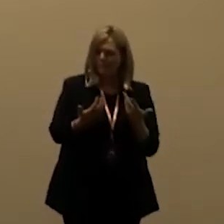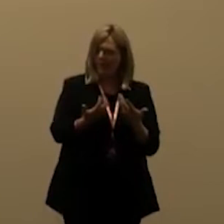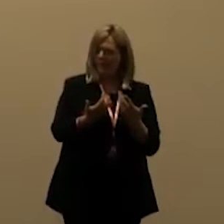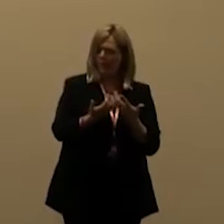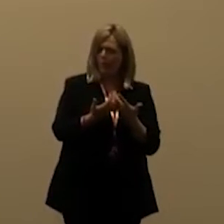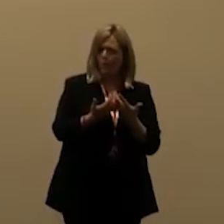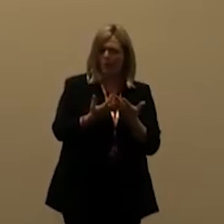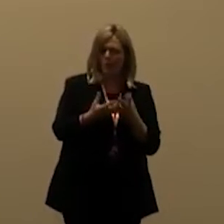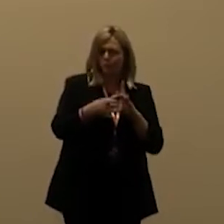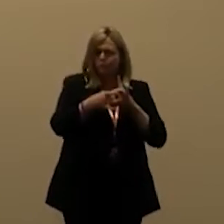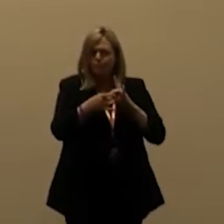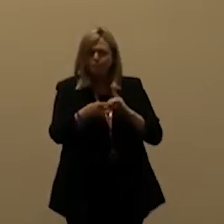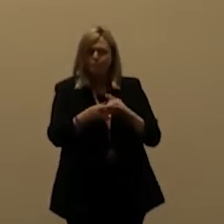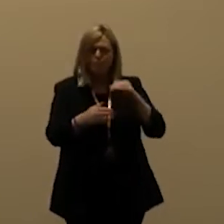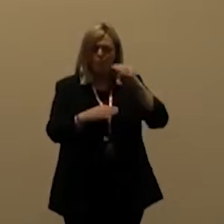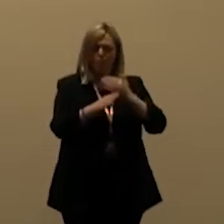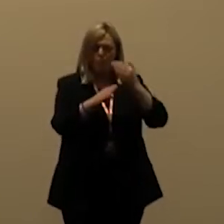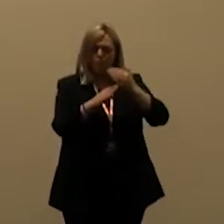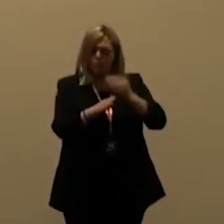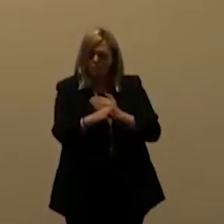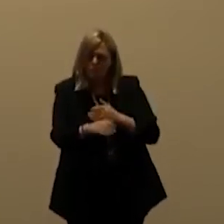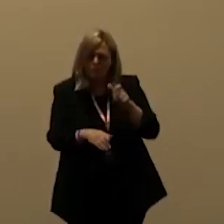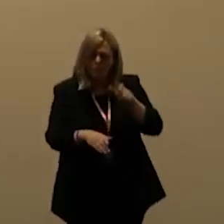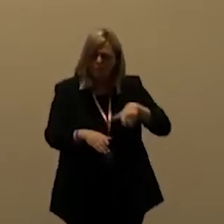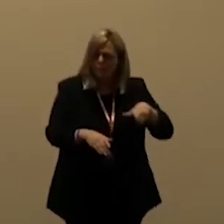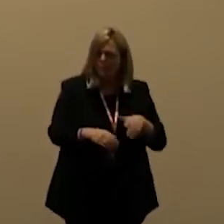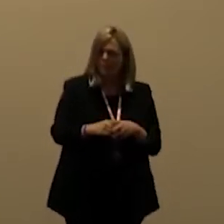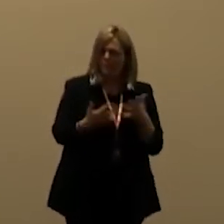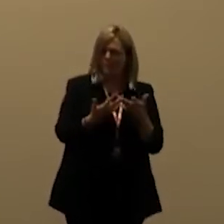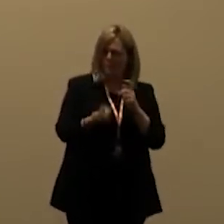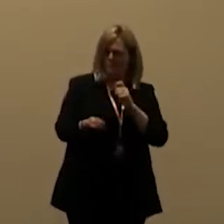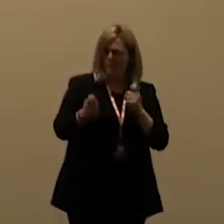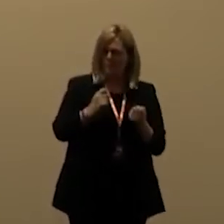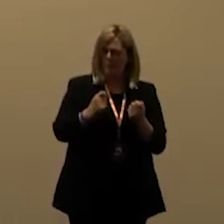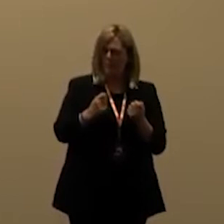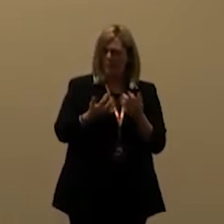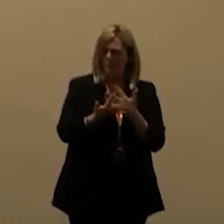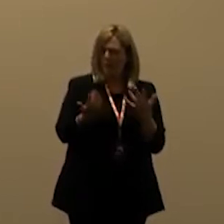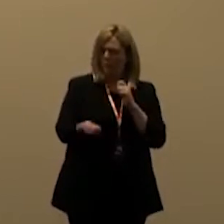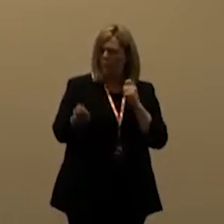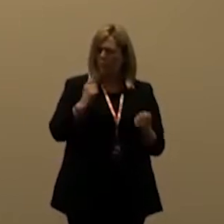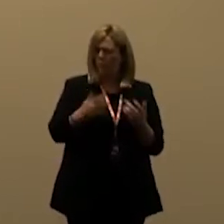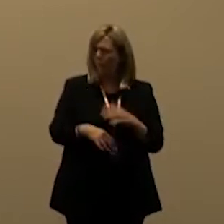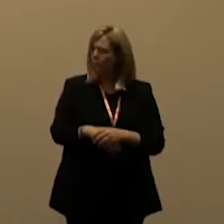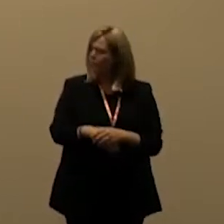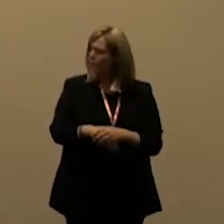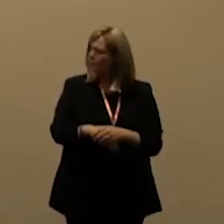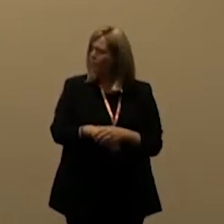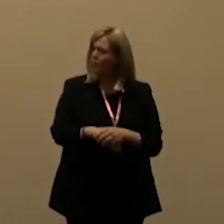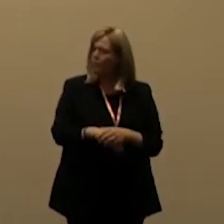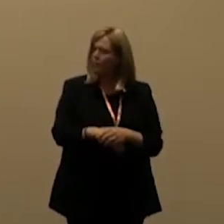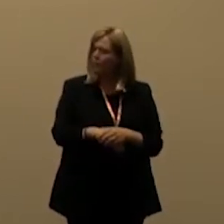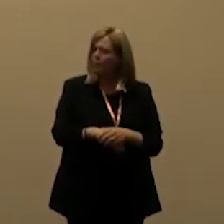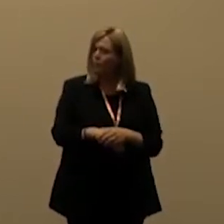to older and younger generations, and that has changed considerably. Now, one of the things that we